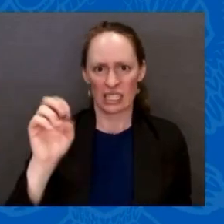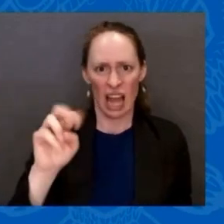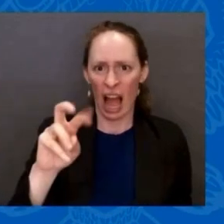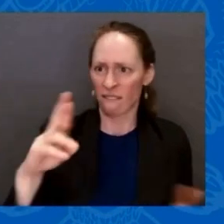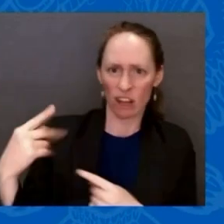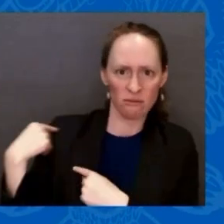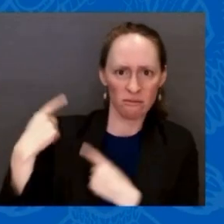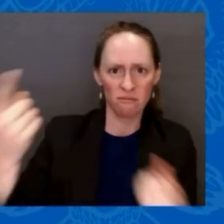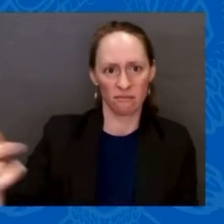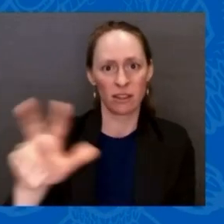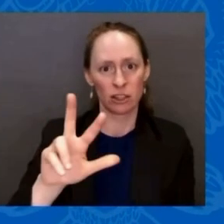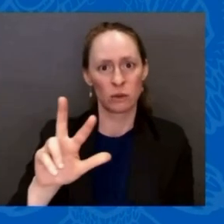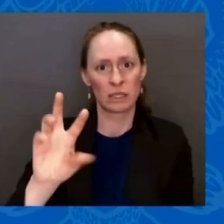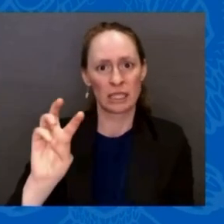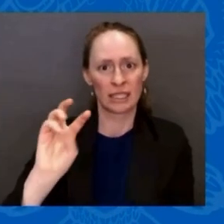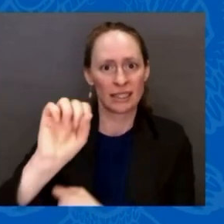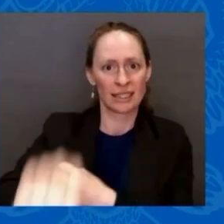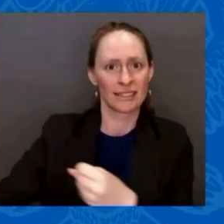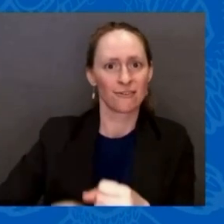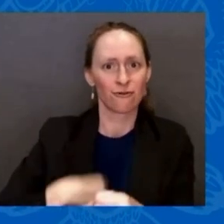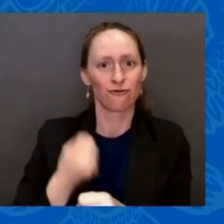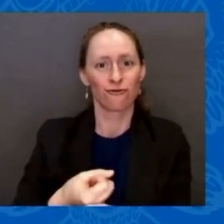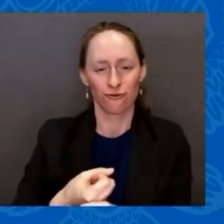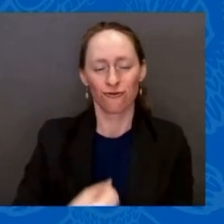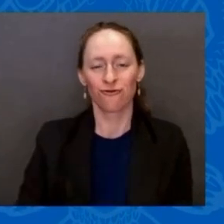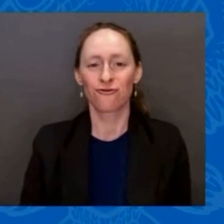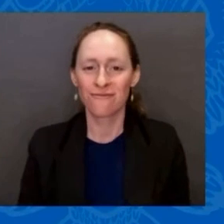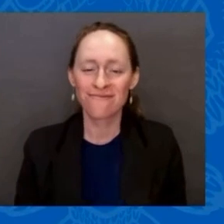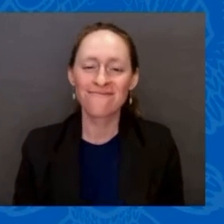And the shame of working-age Americans in the workforce,